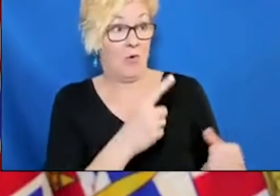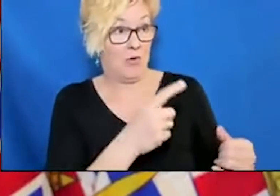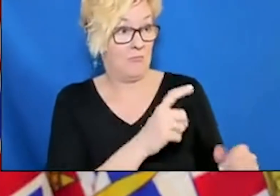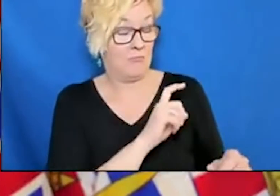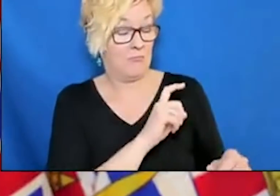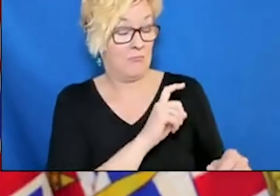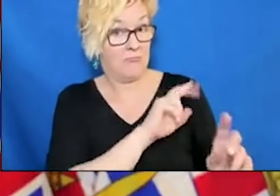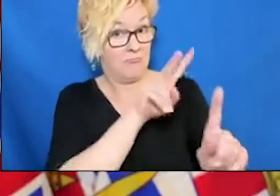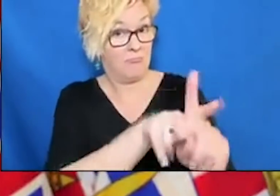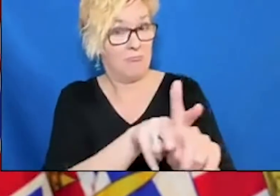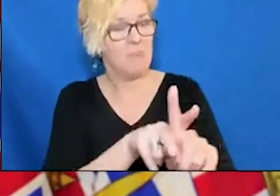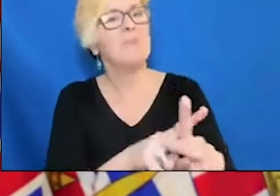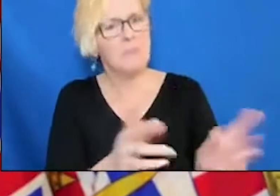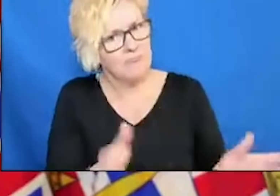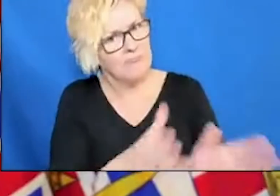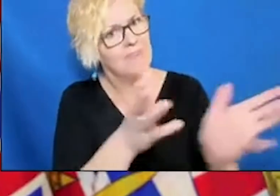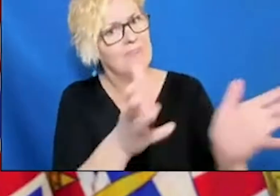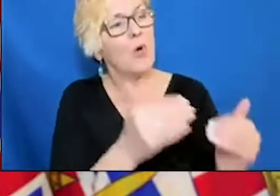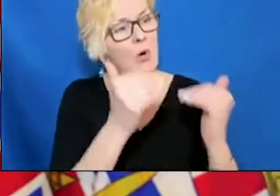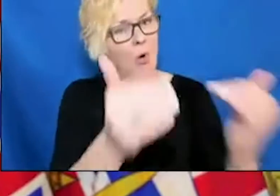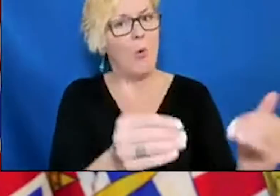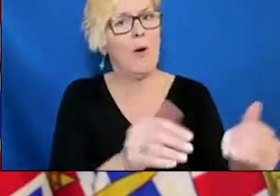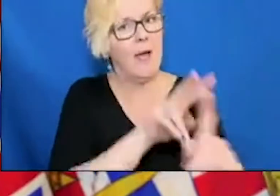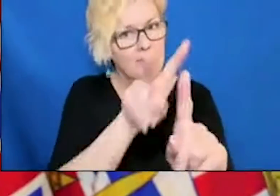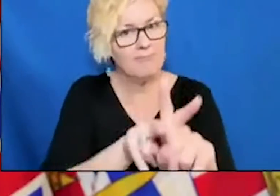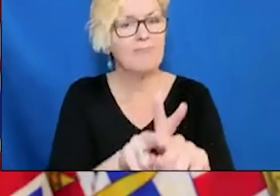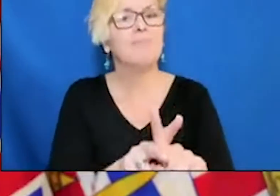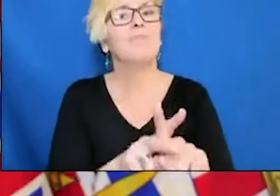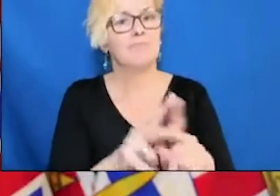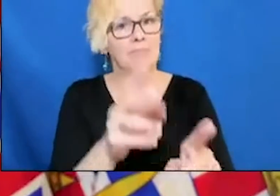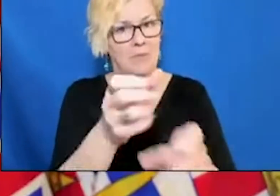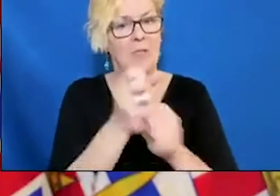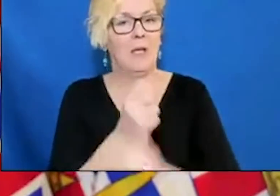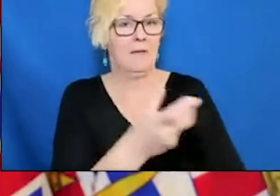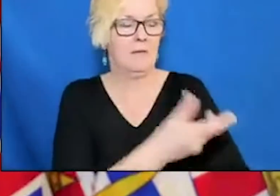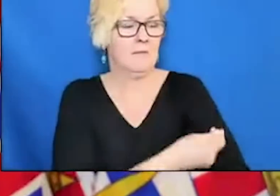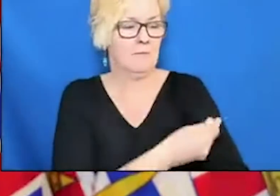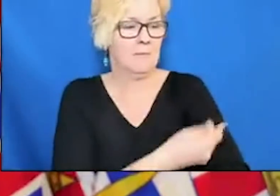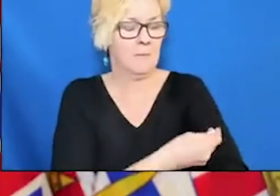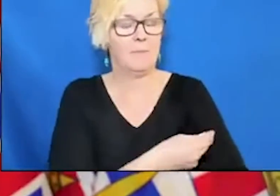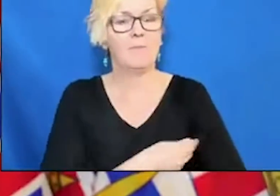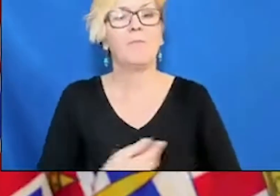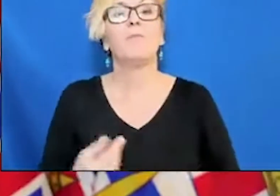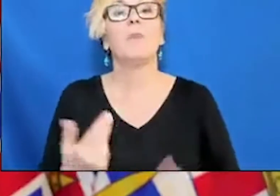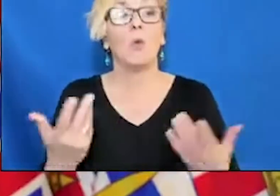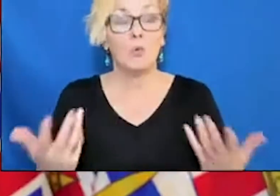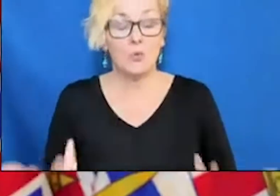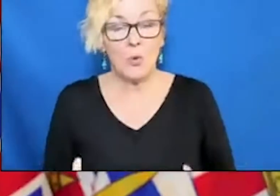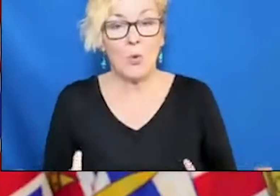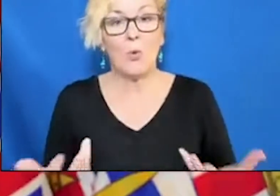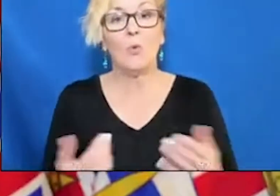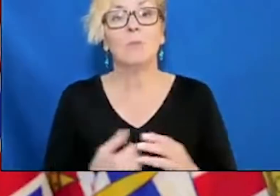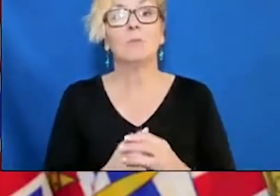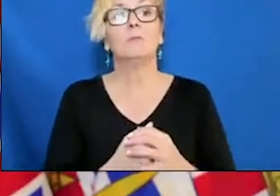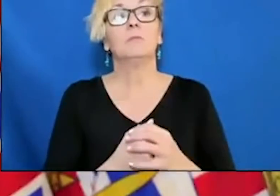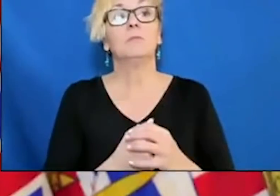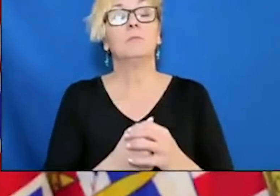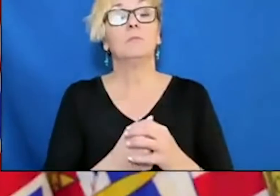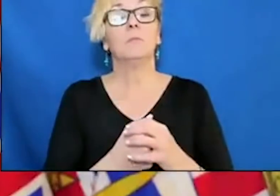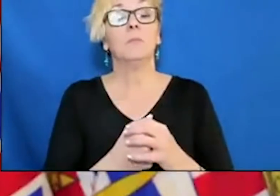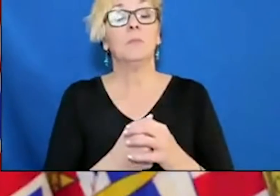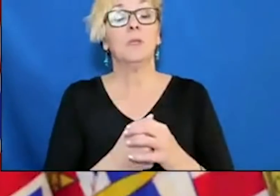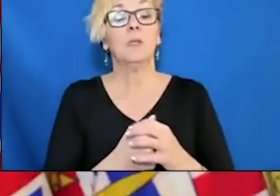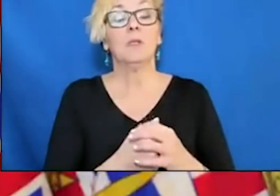track, we have it allows us to be more flexible in dealing with where we are seeing outbreaks in